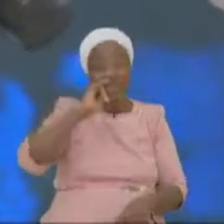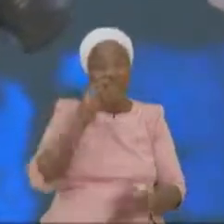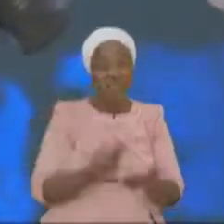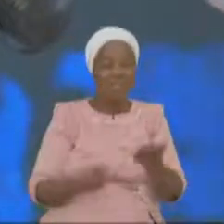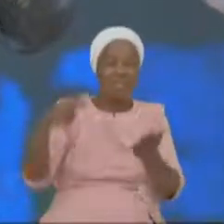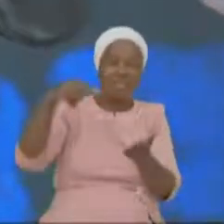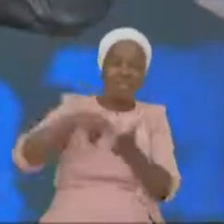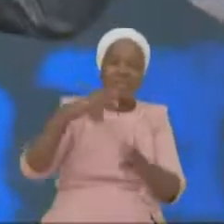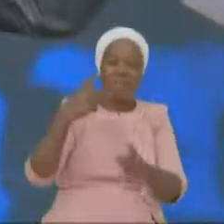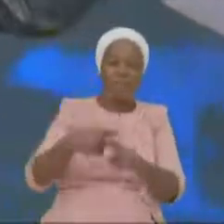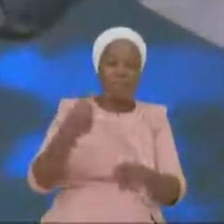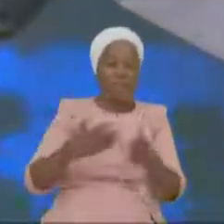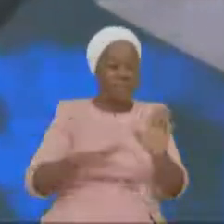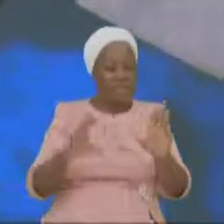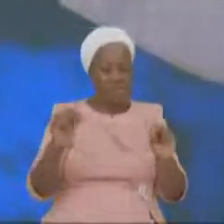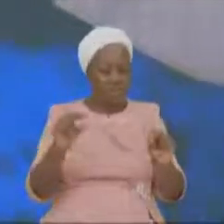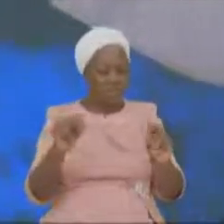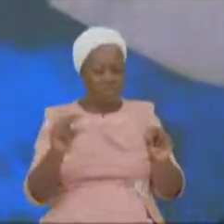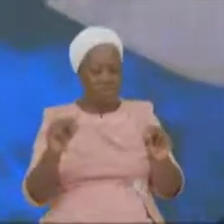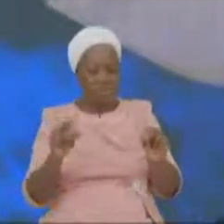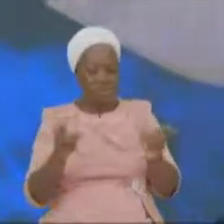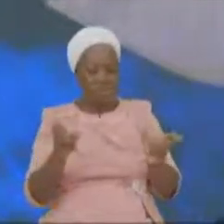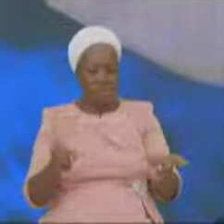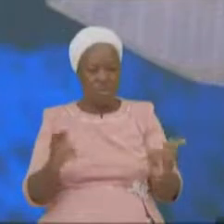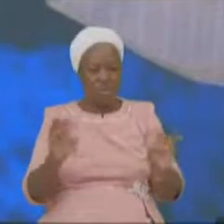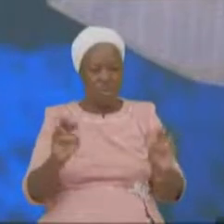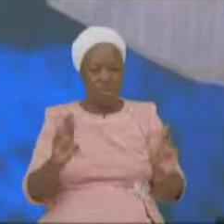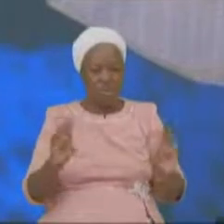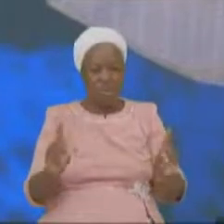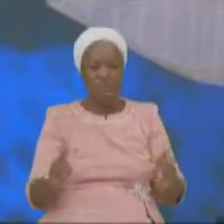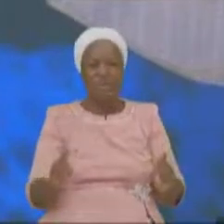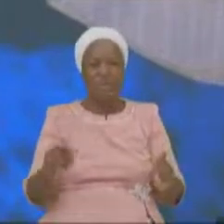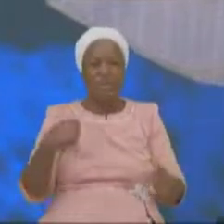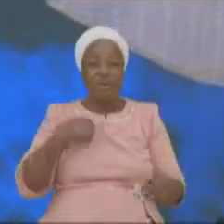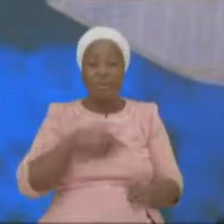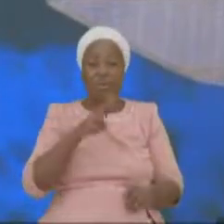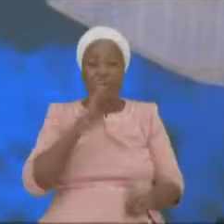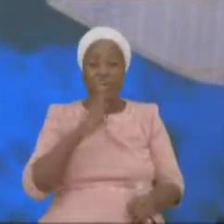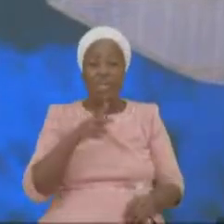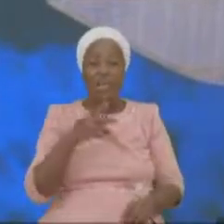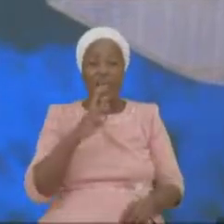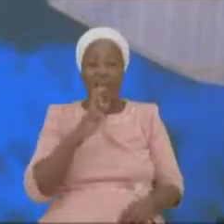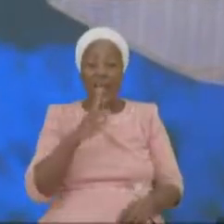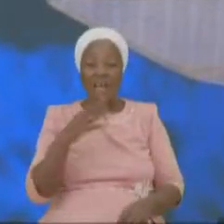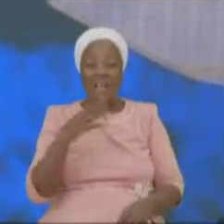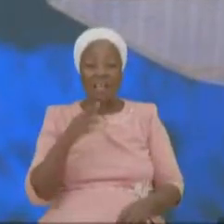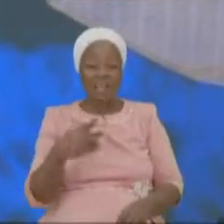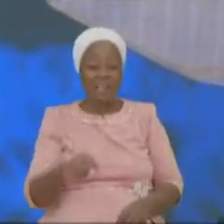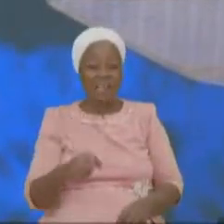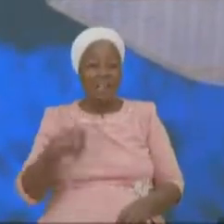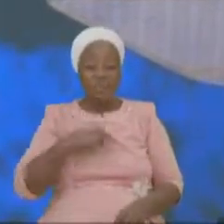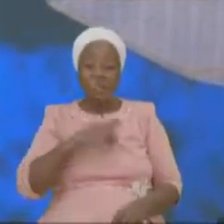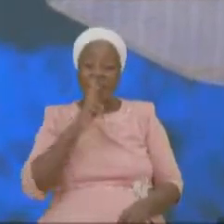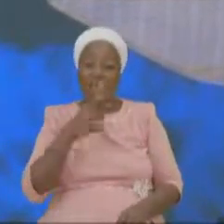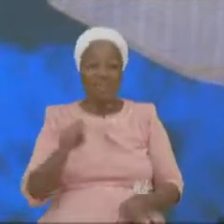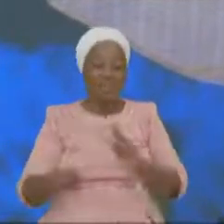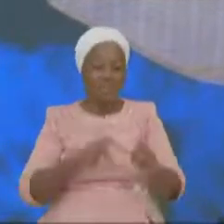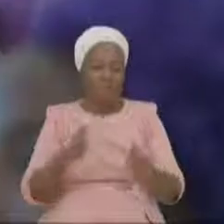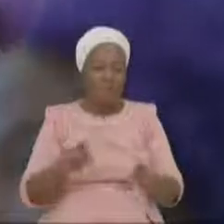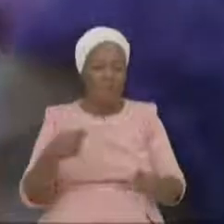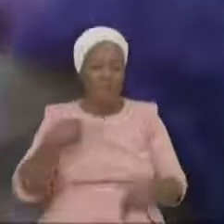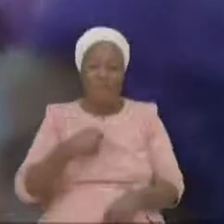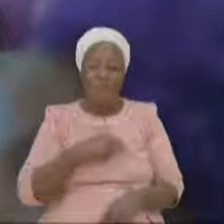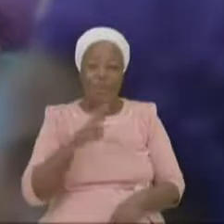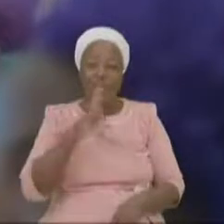from the dead. Herod, we are the people. I said, we are the